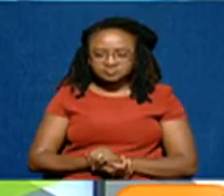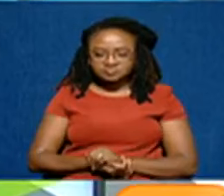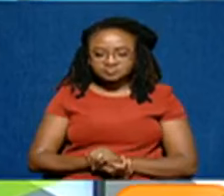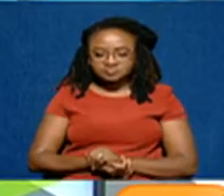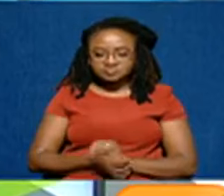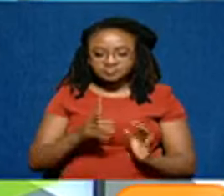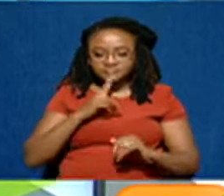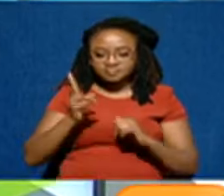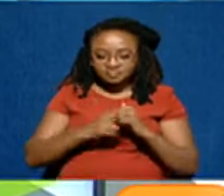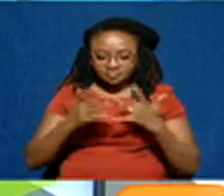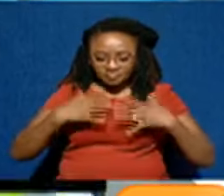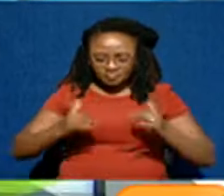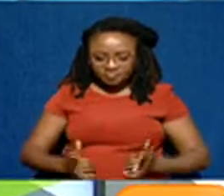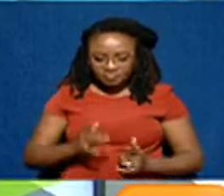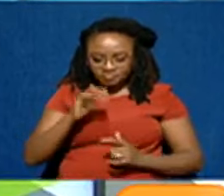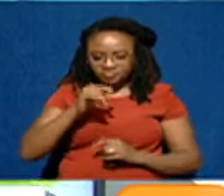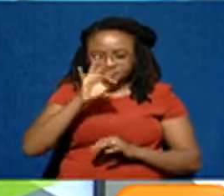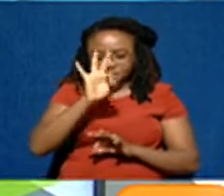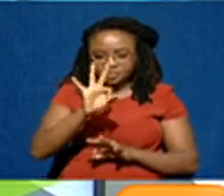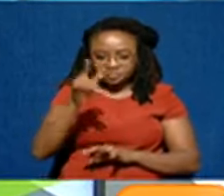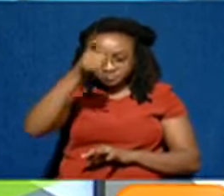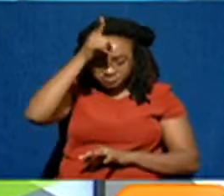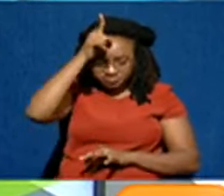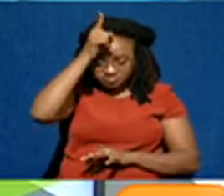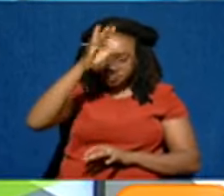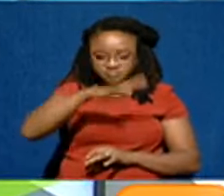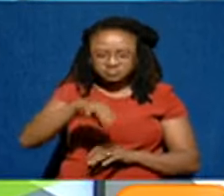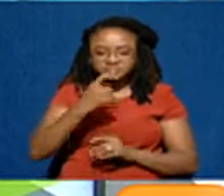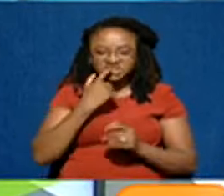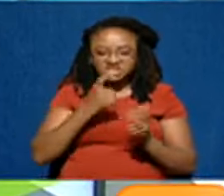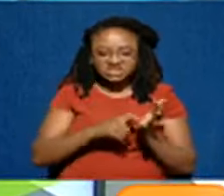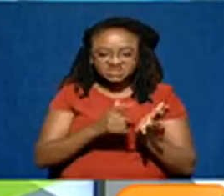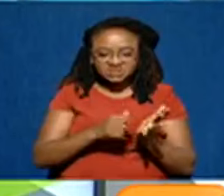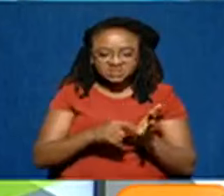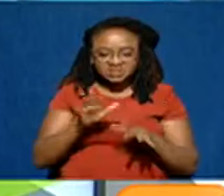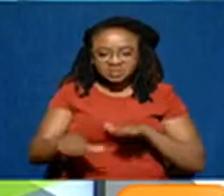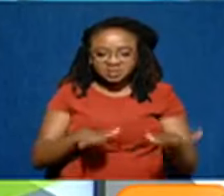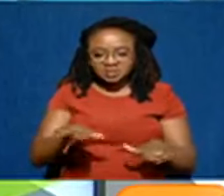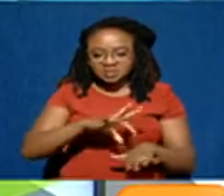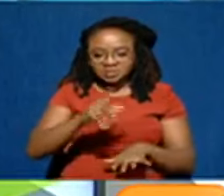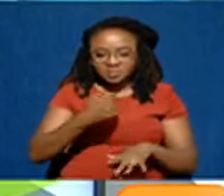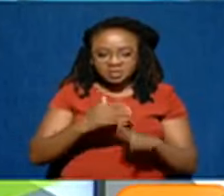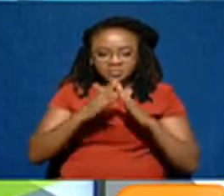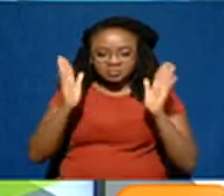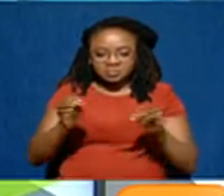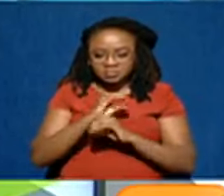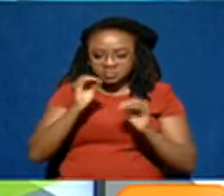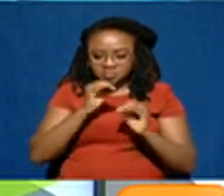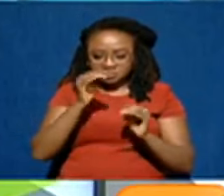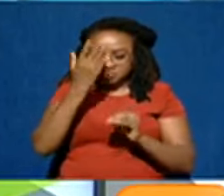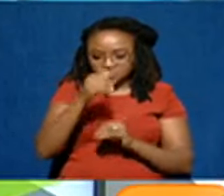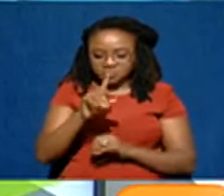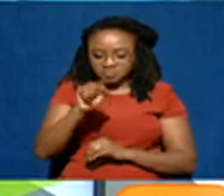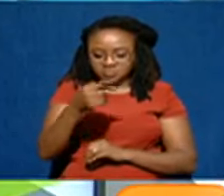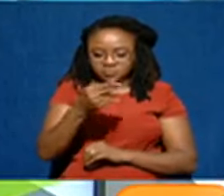More than 700 residents from three villages in Mwea, Kirinyaga County, have been rendered homeless after Thiba River broke